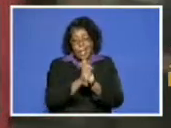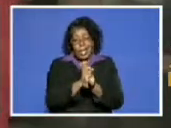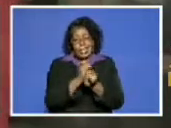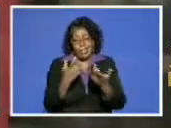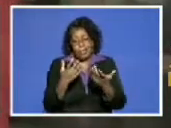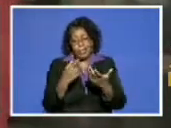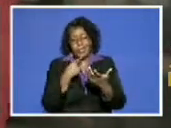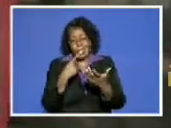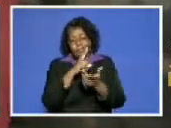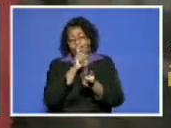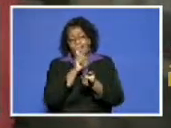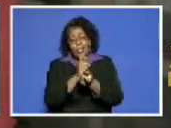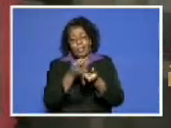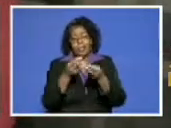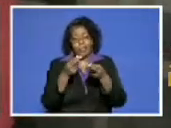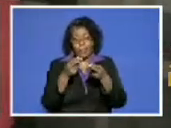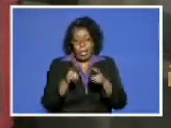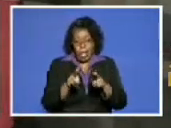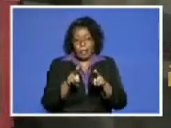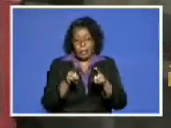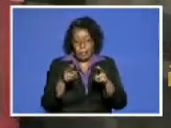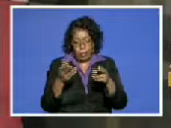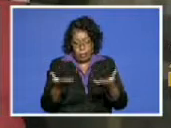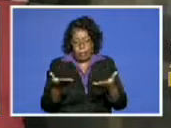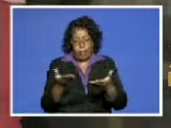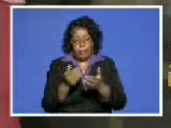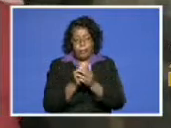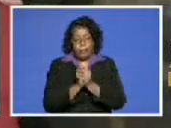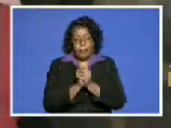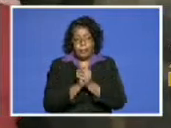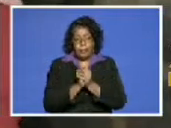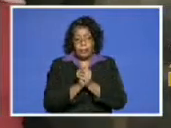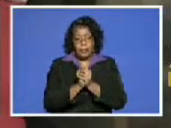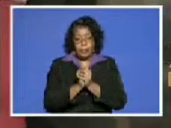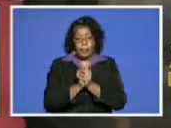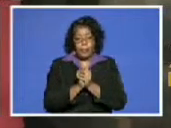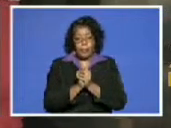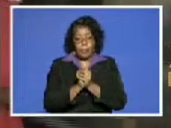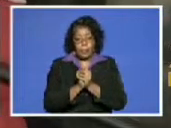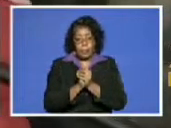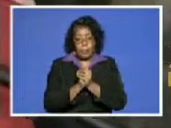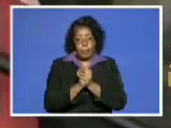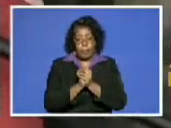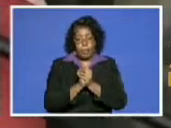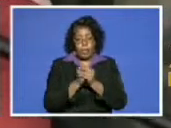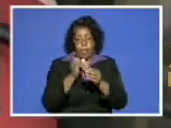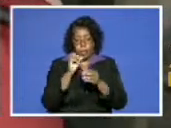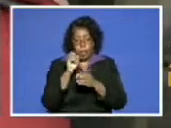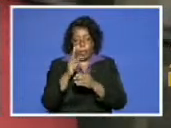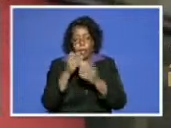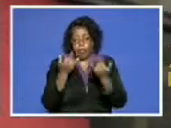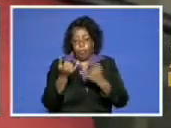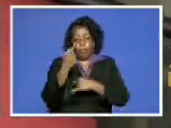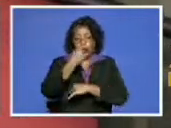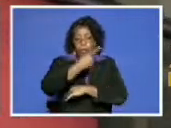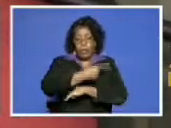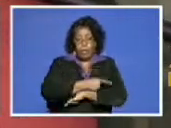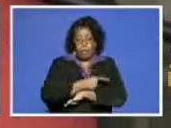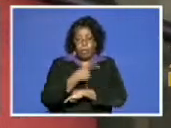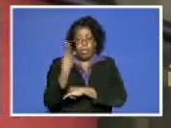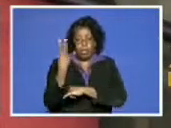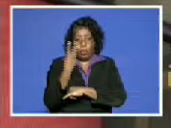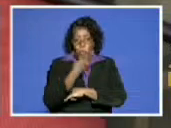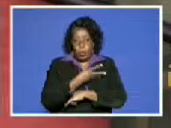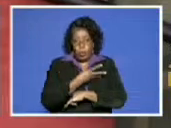us the picture, the realistic picture of what is taking place here at our #1 healthcare facility. Okay, so today we thought